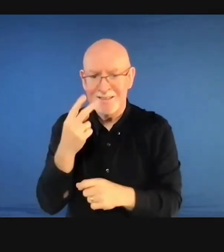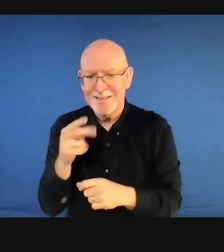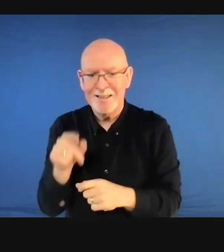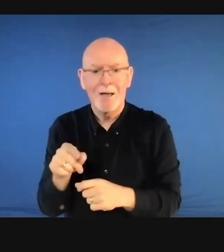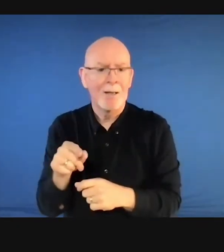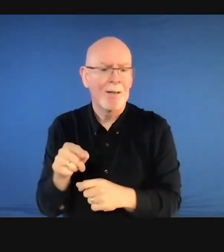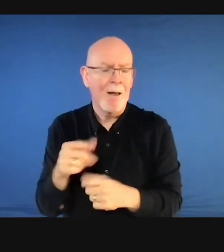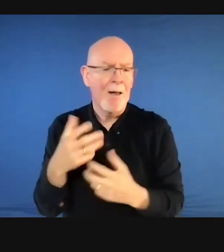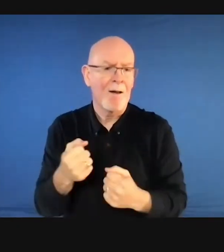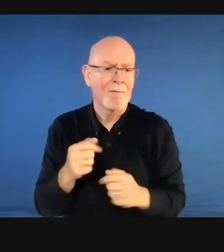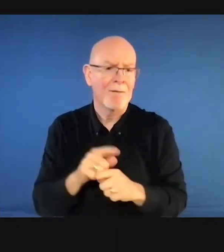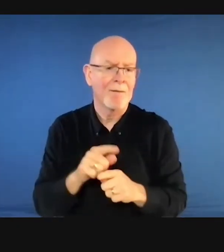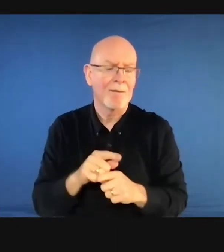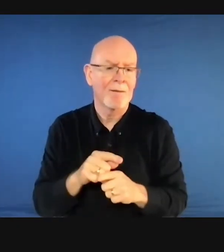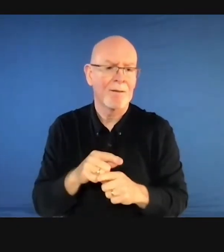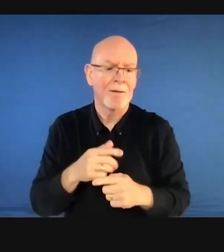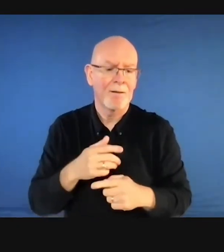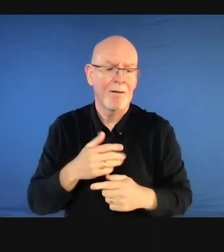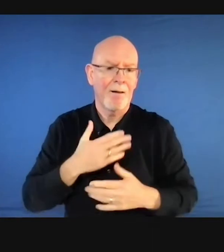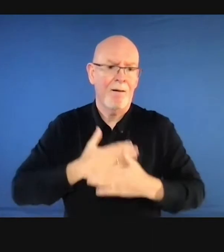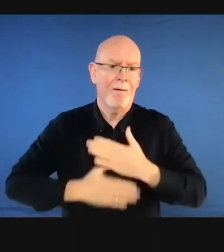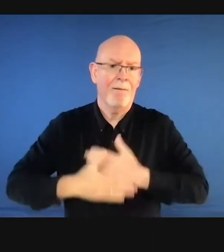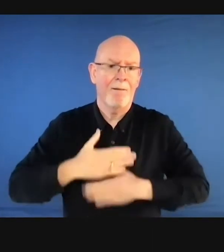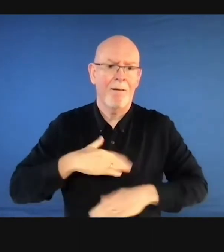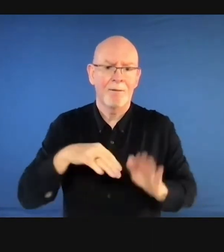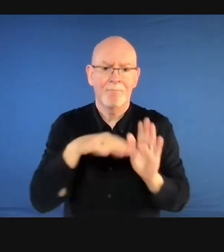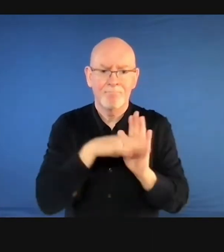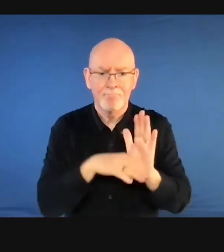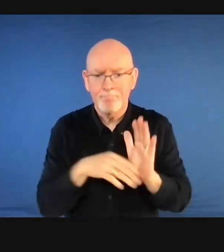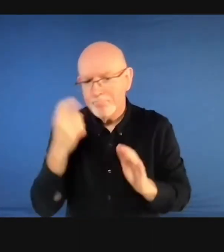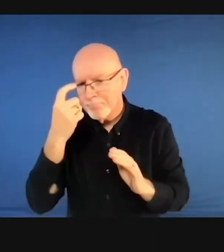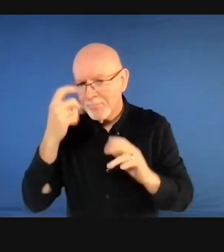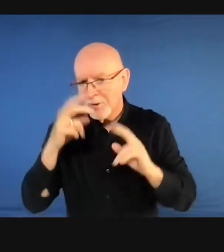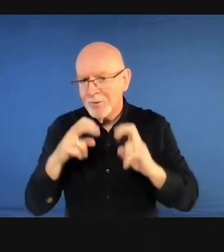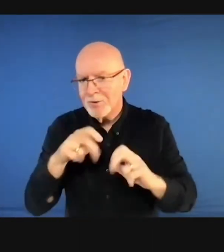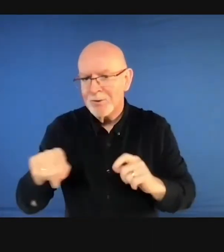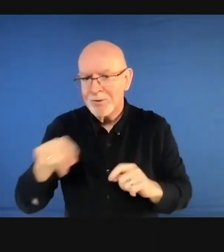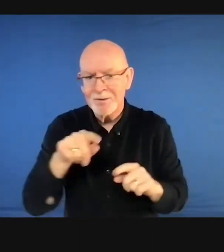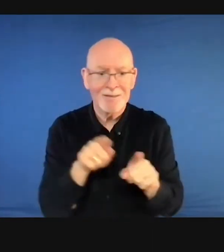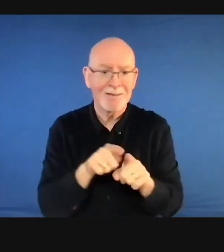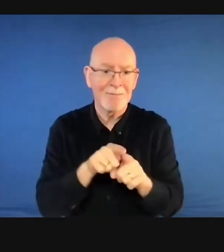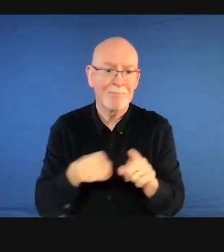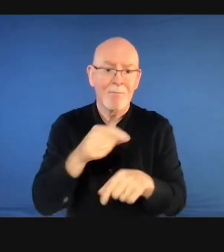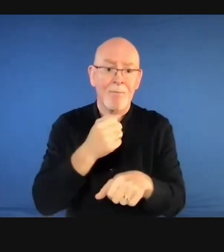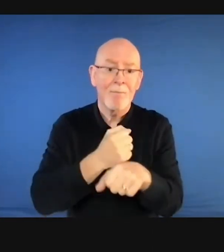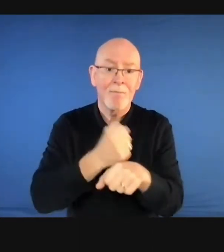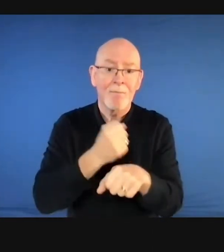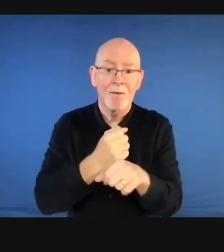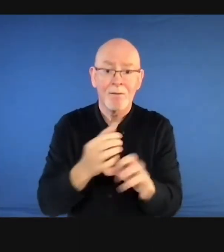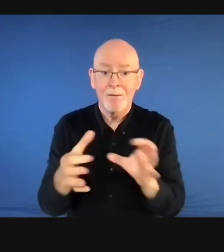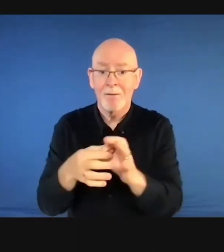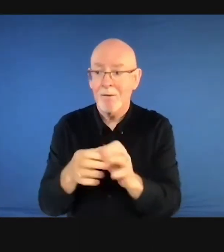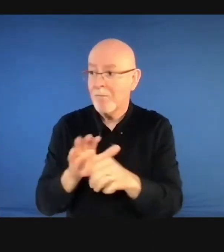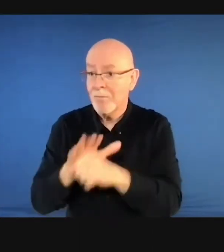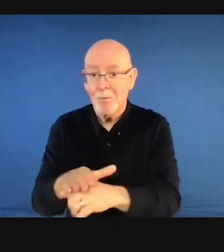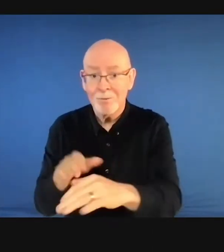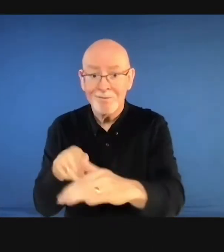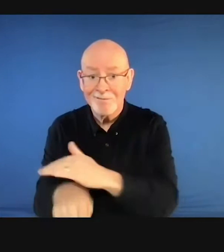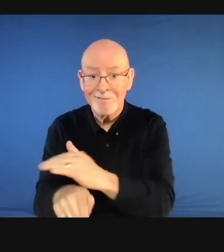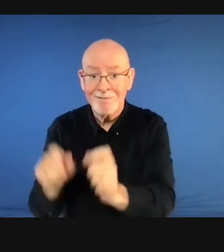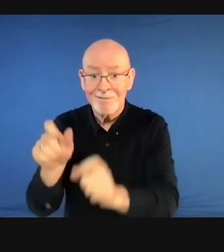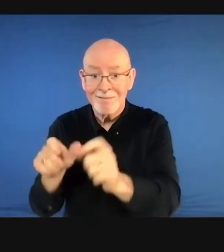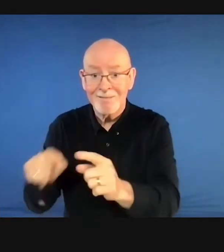These include unequal power relations, legal precariousness, extreme poverty, violence,